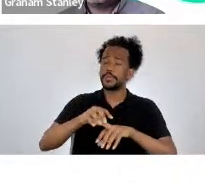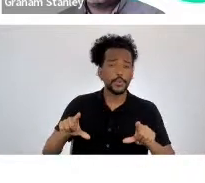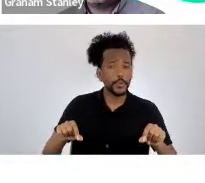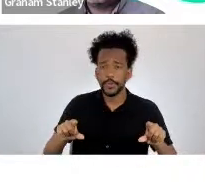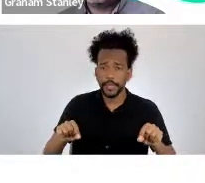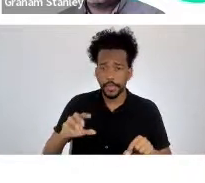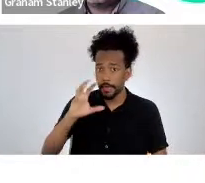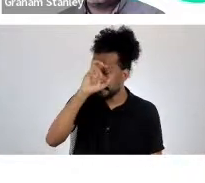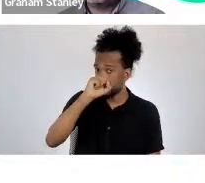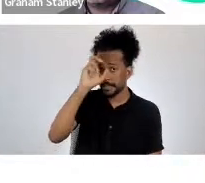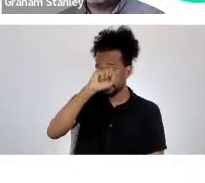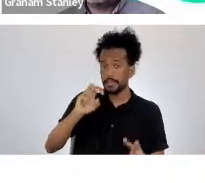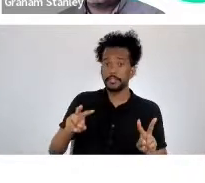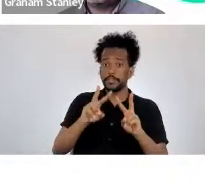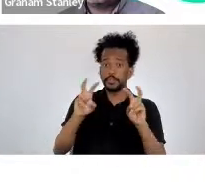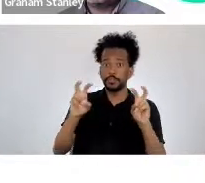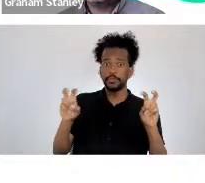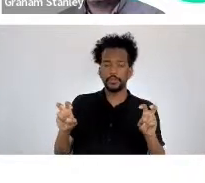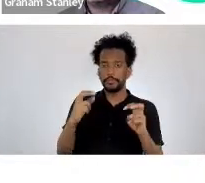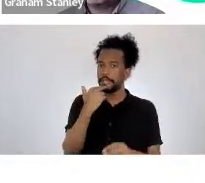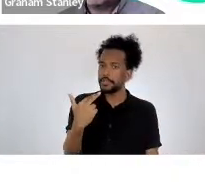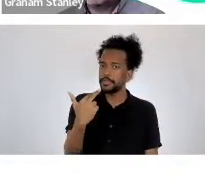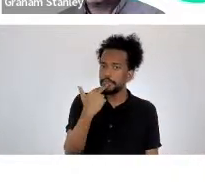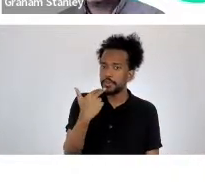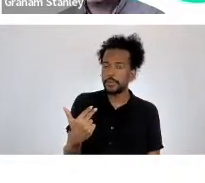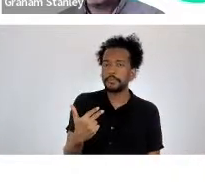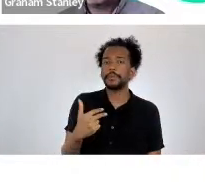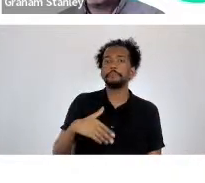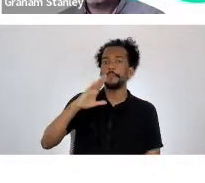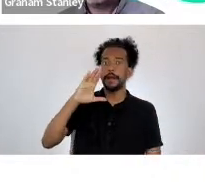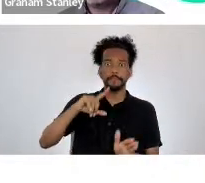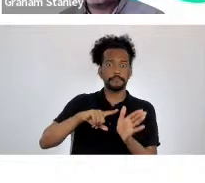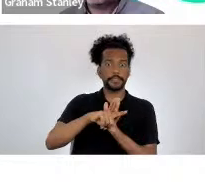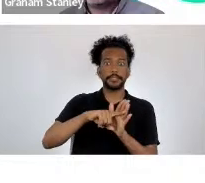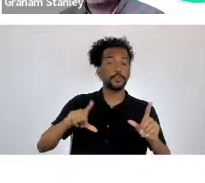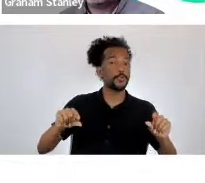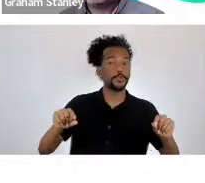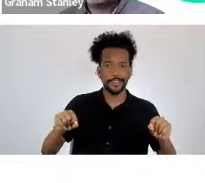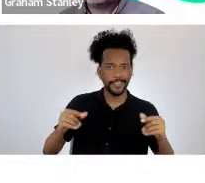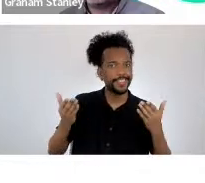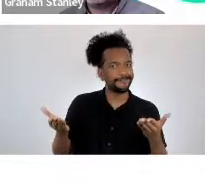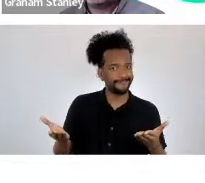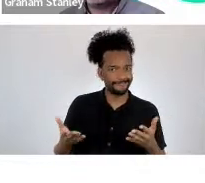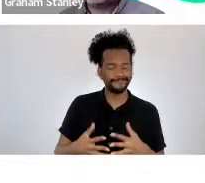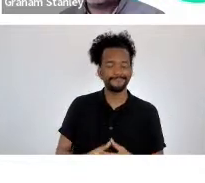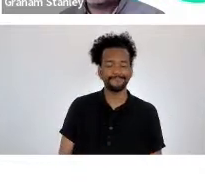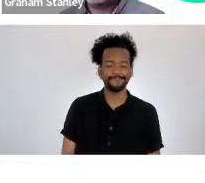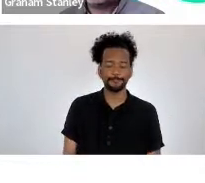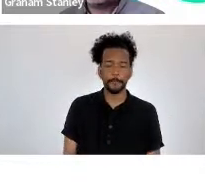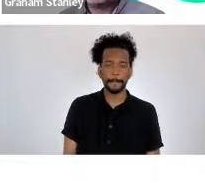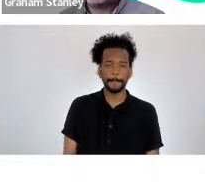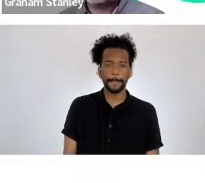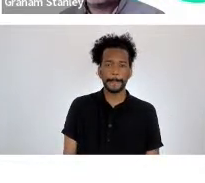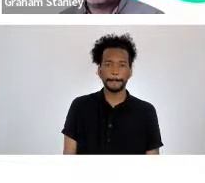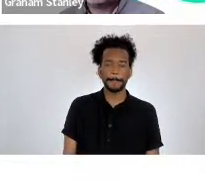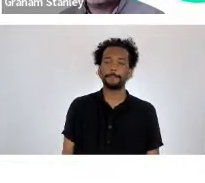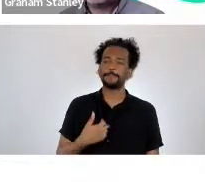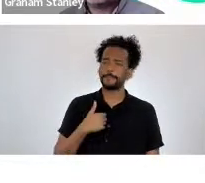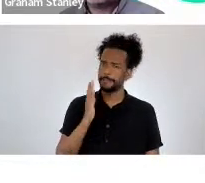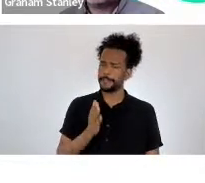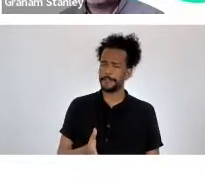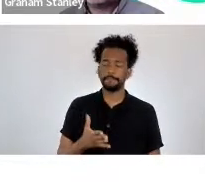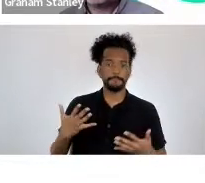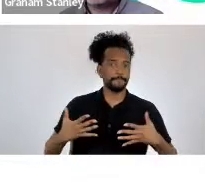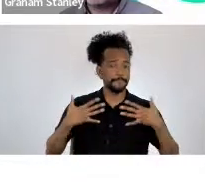out as the most researched area. So I was thrilled to work with the British Council to look